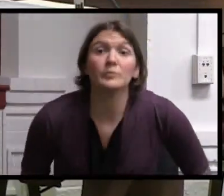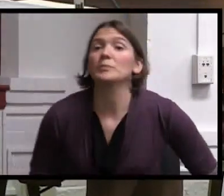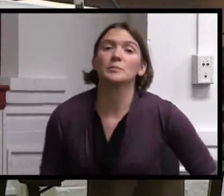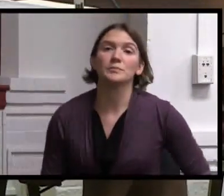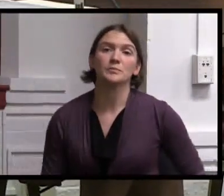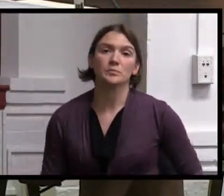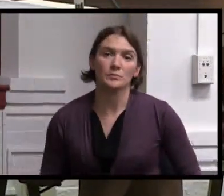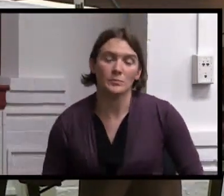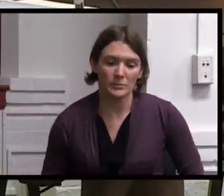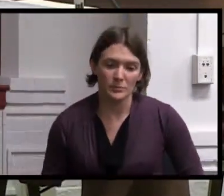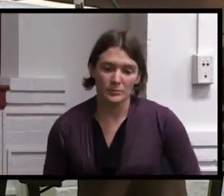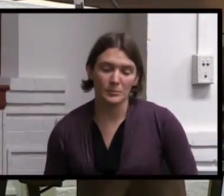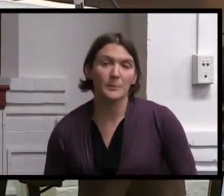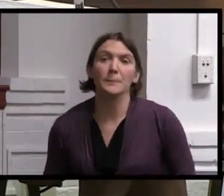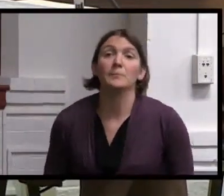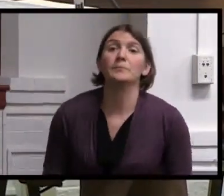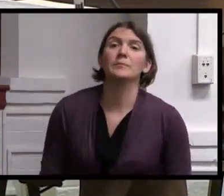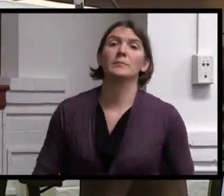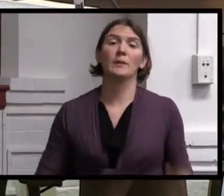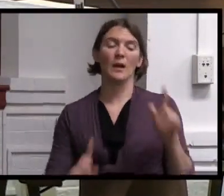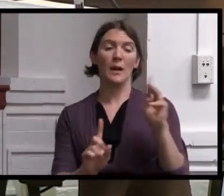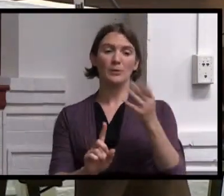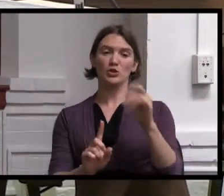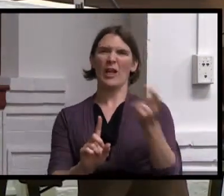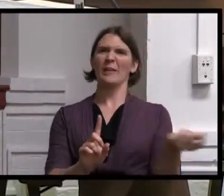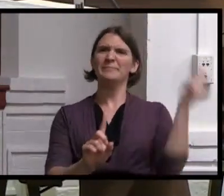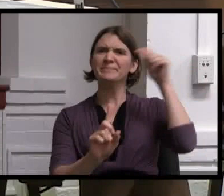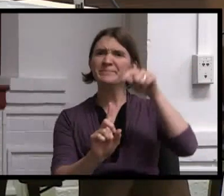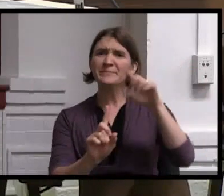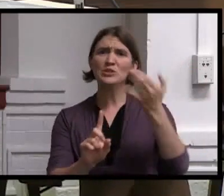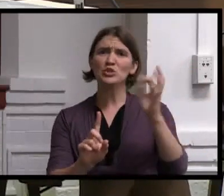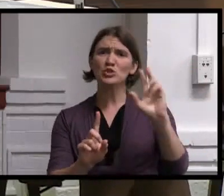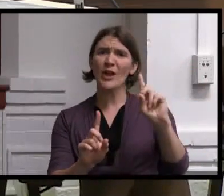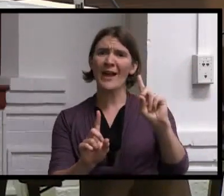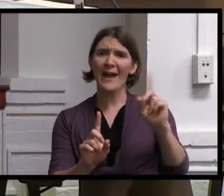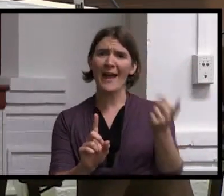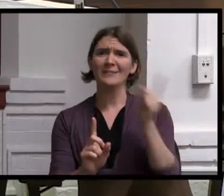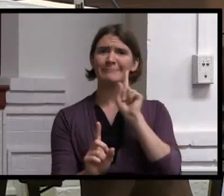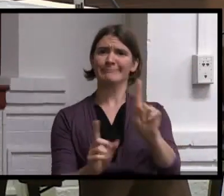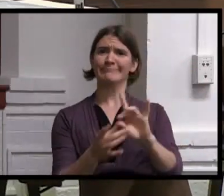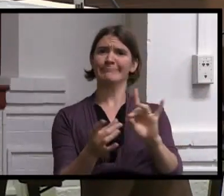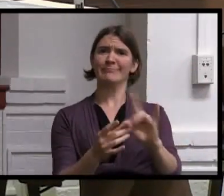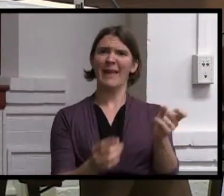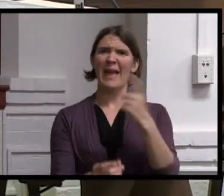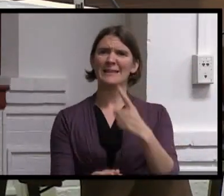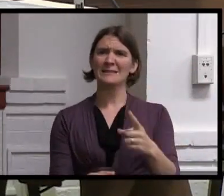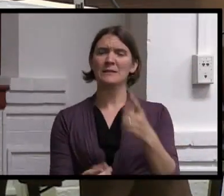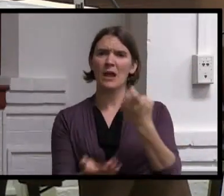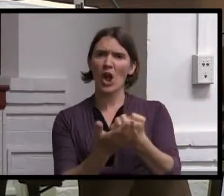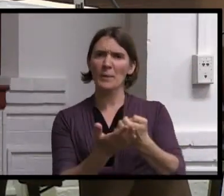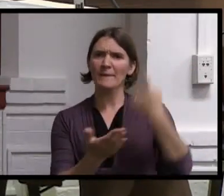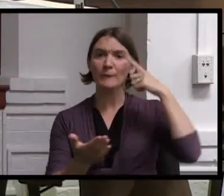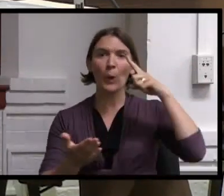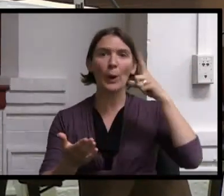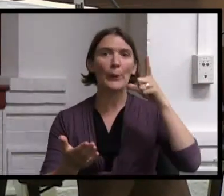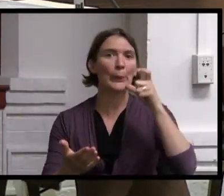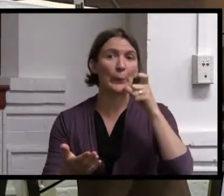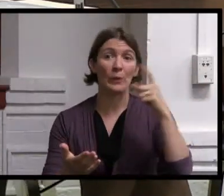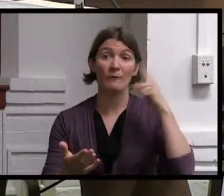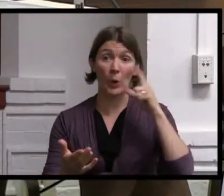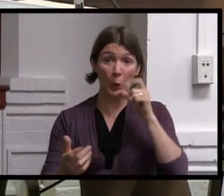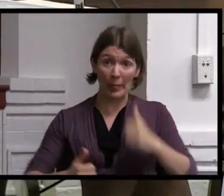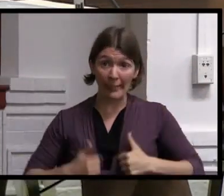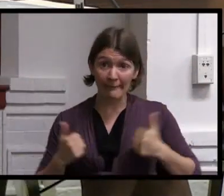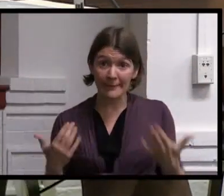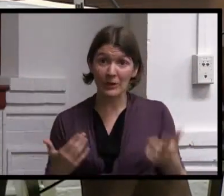bit about, or his question, asking us to consider who is our economy for in Brattleboro.